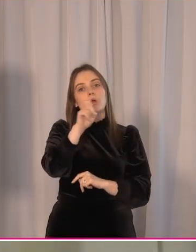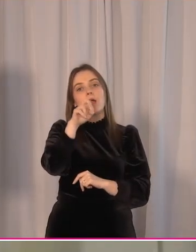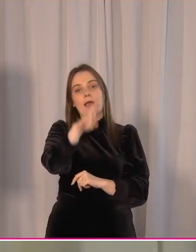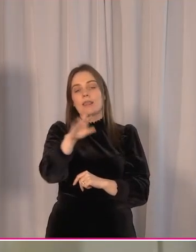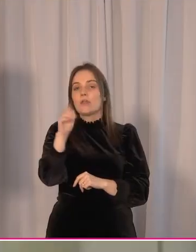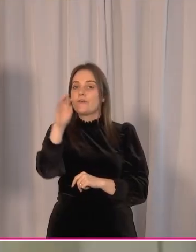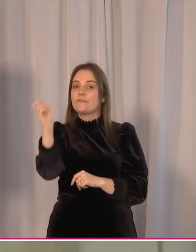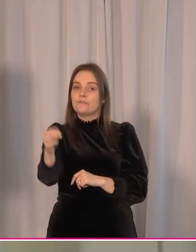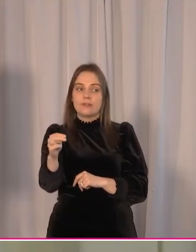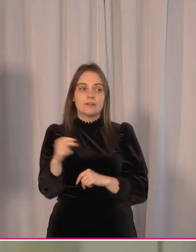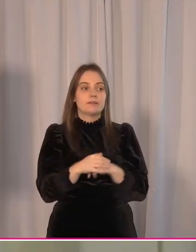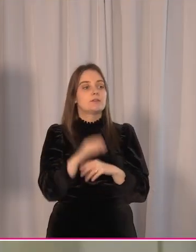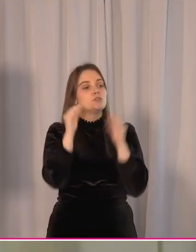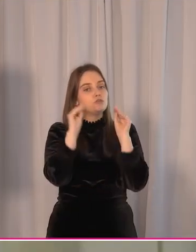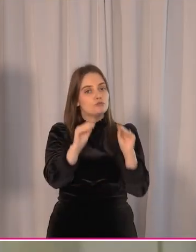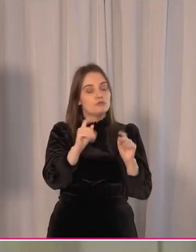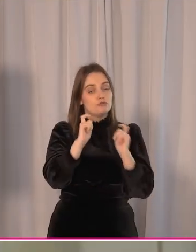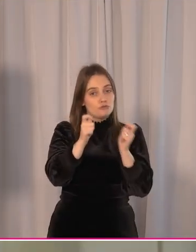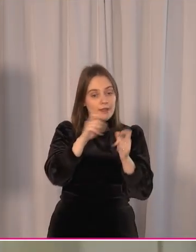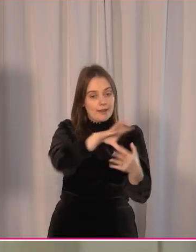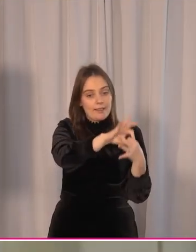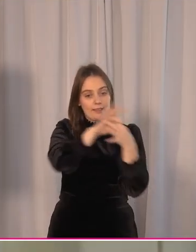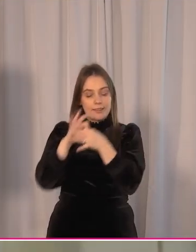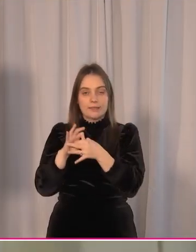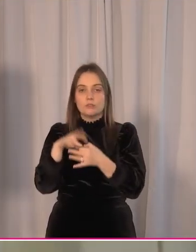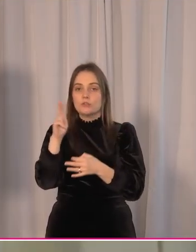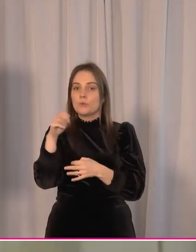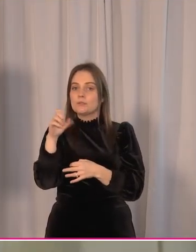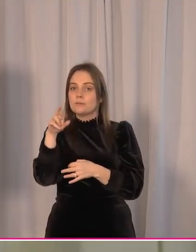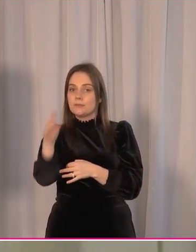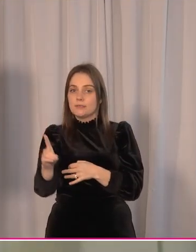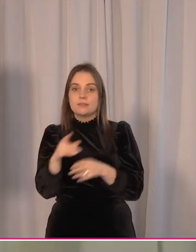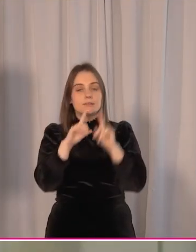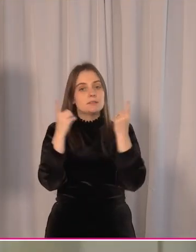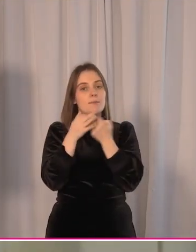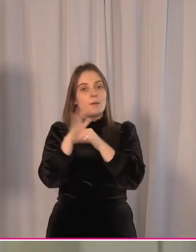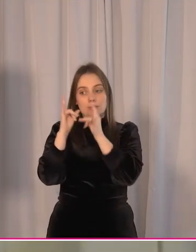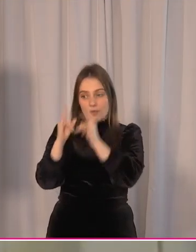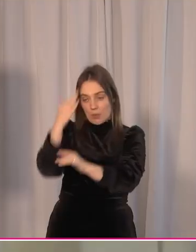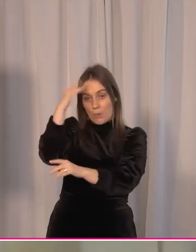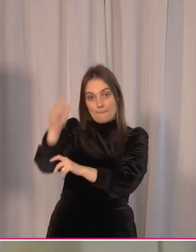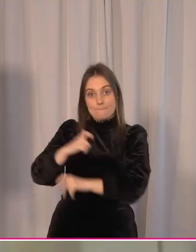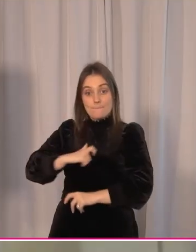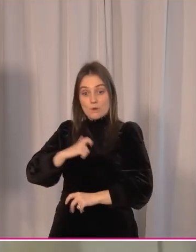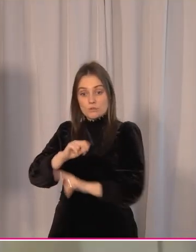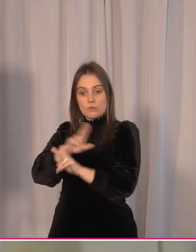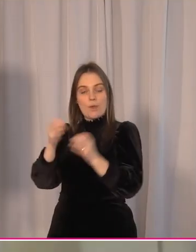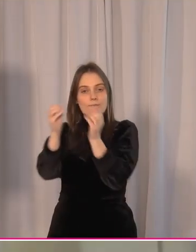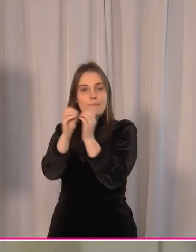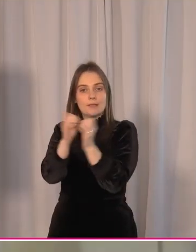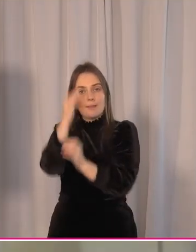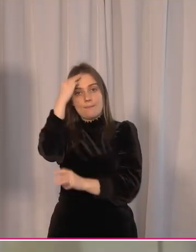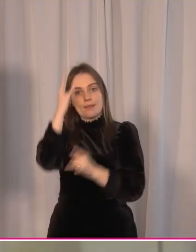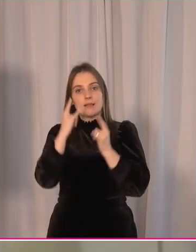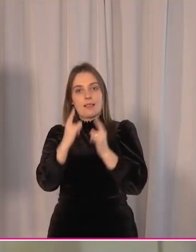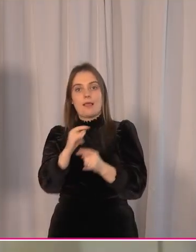I think training for staff around the Convention, health, the Department of Health, and I know you personally haven't brought forward the Mental Health Bill,